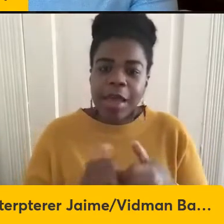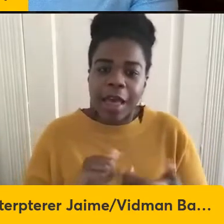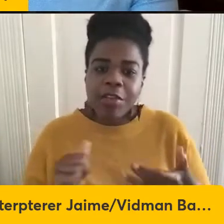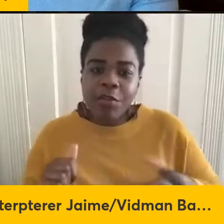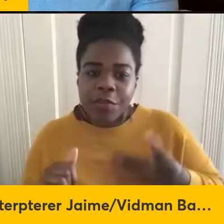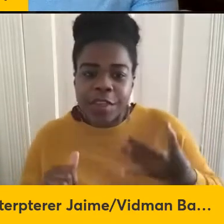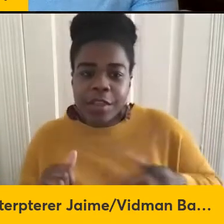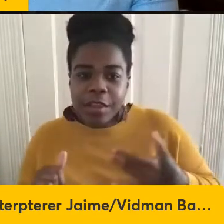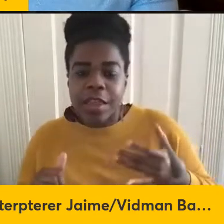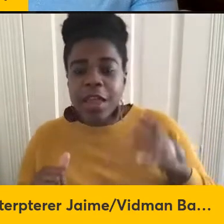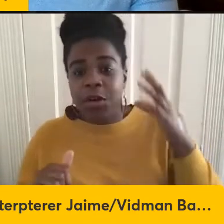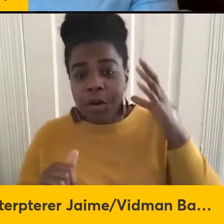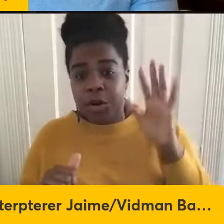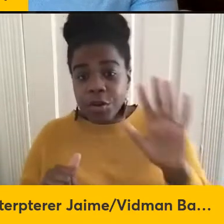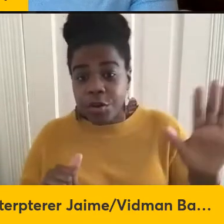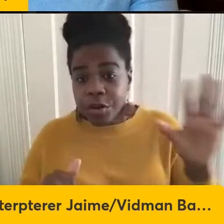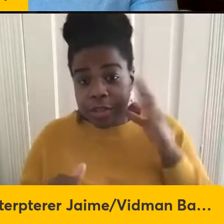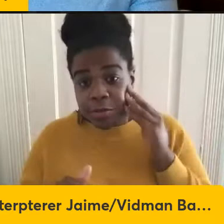the experience that you've had.